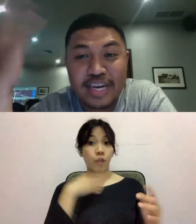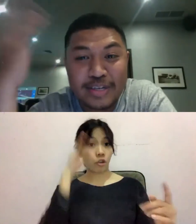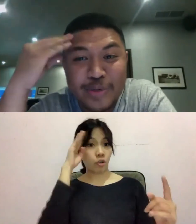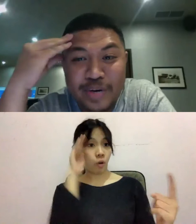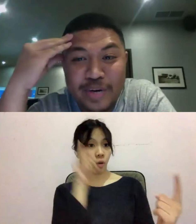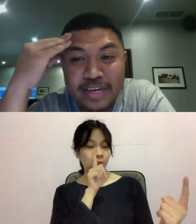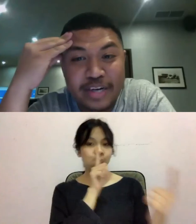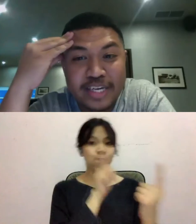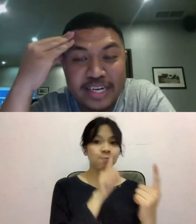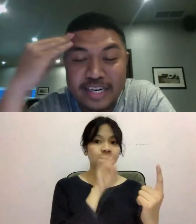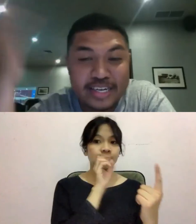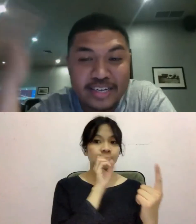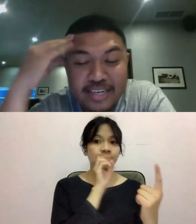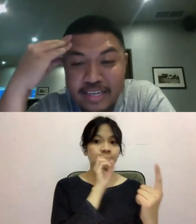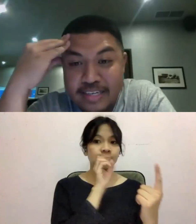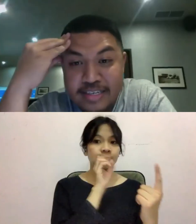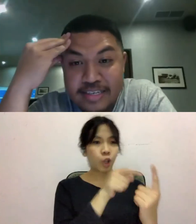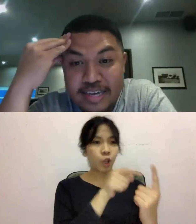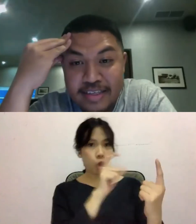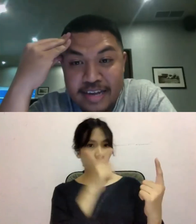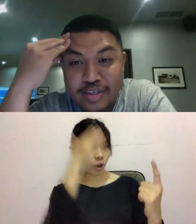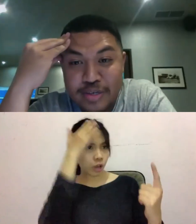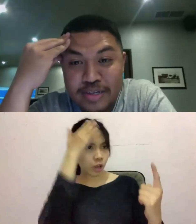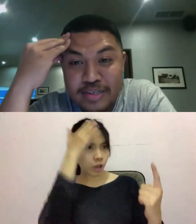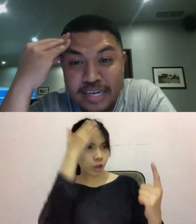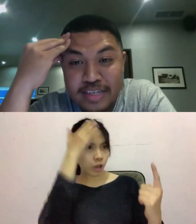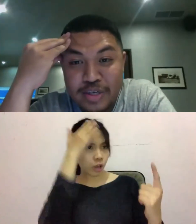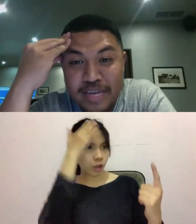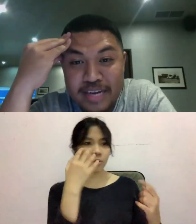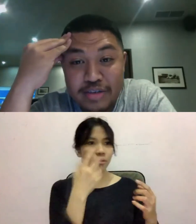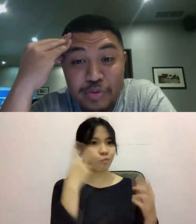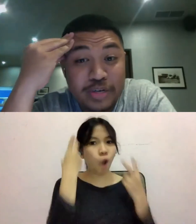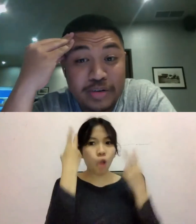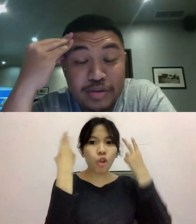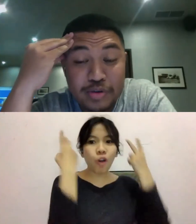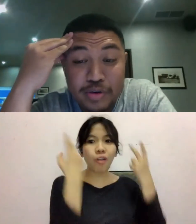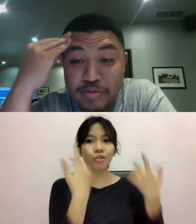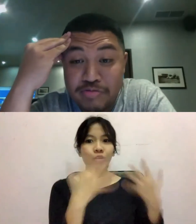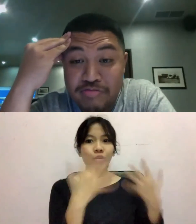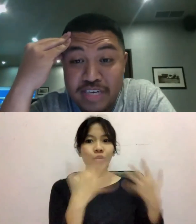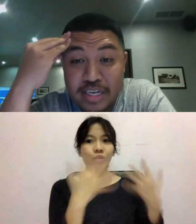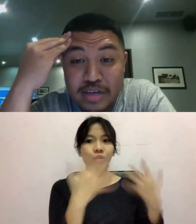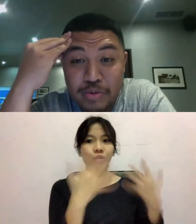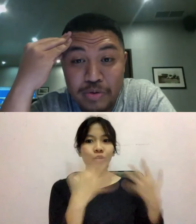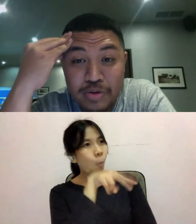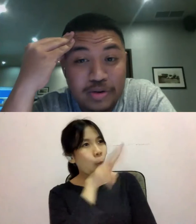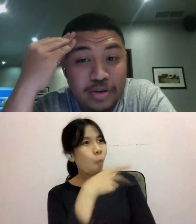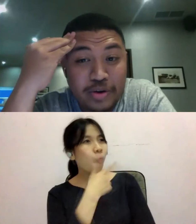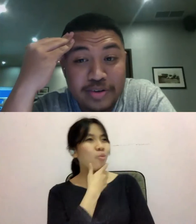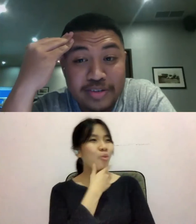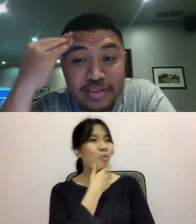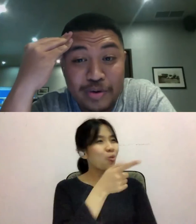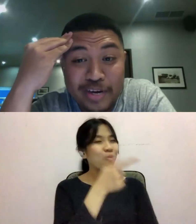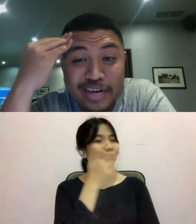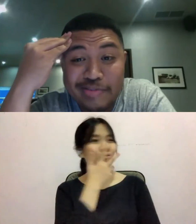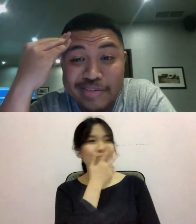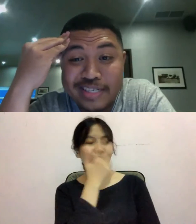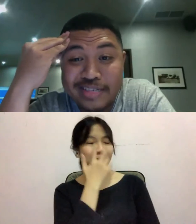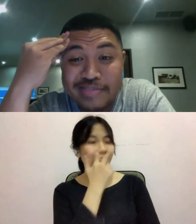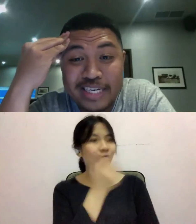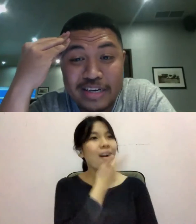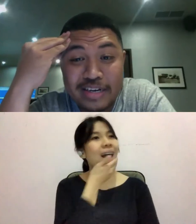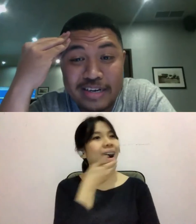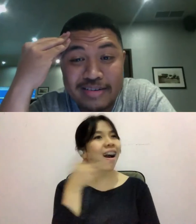just got a new haircut, and I said to him that you looks really cool. Your hair